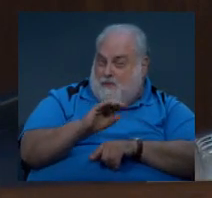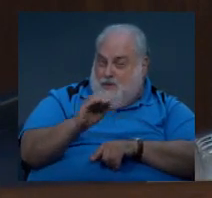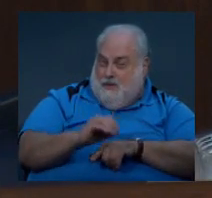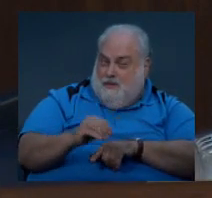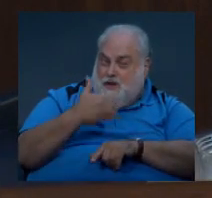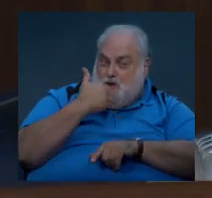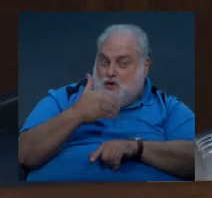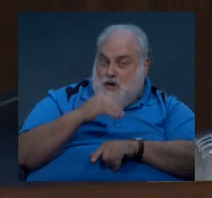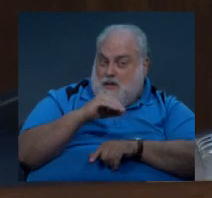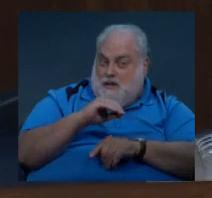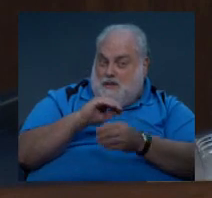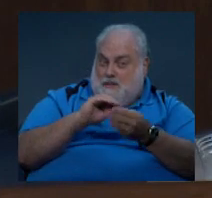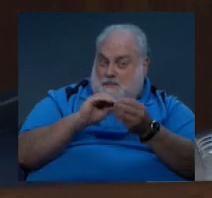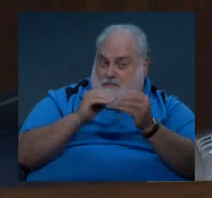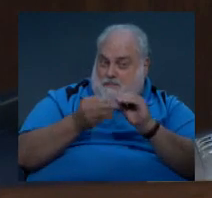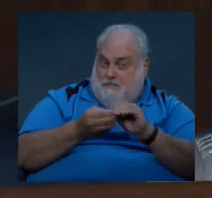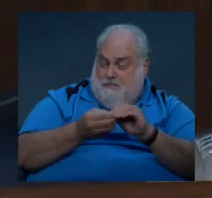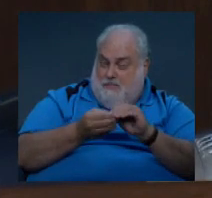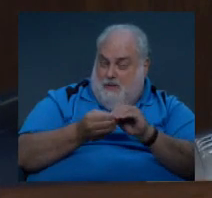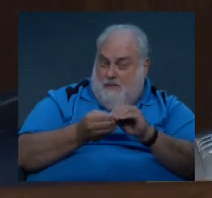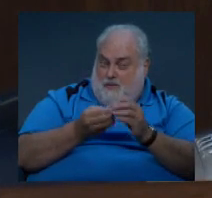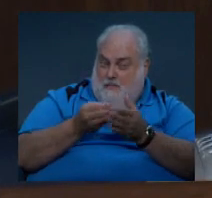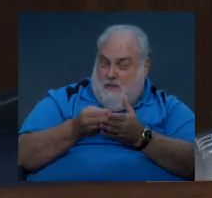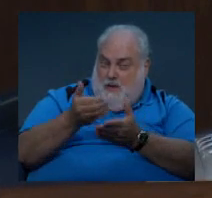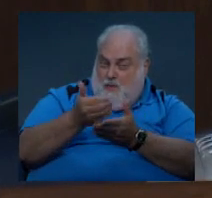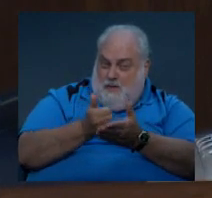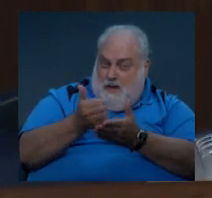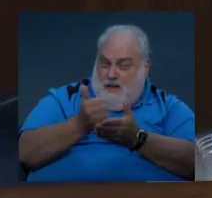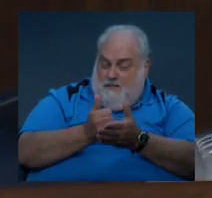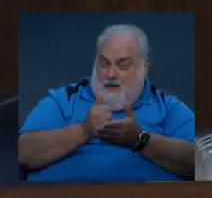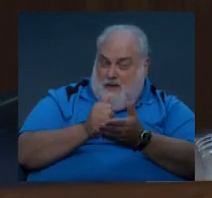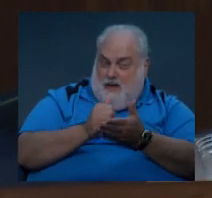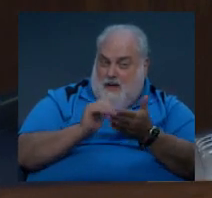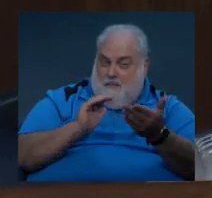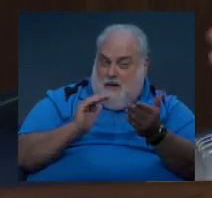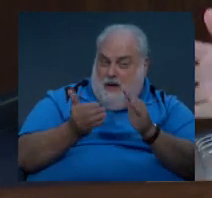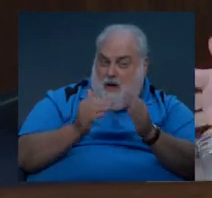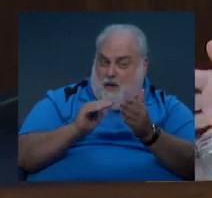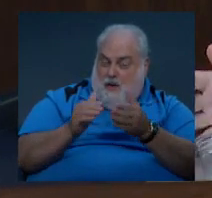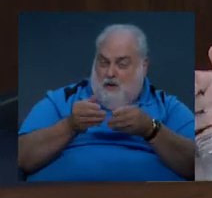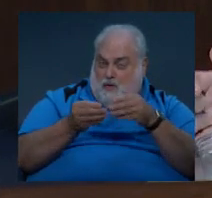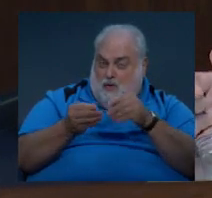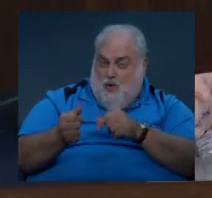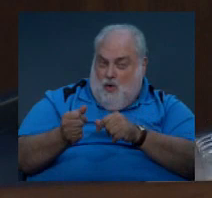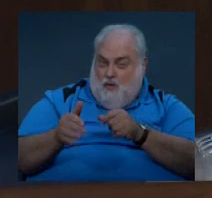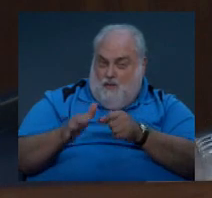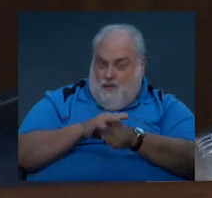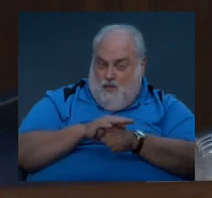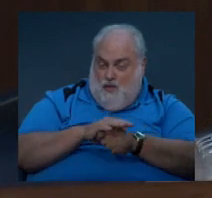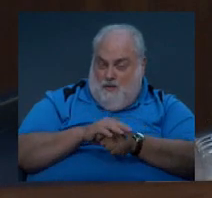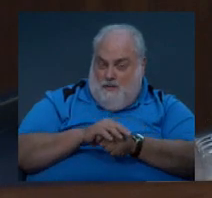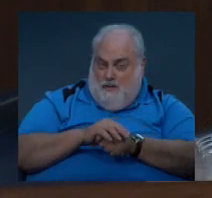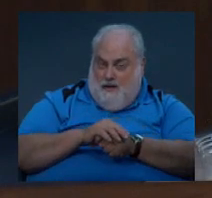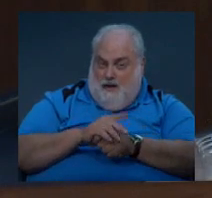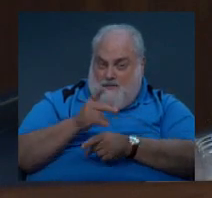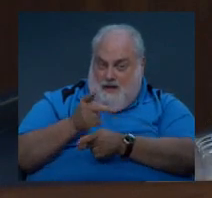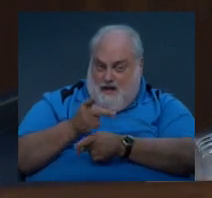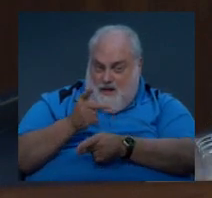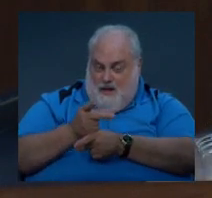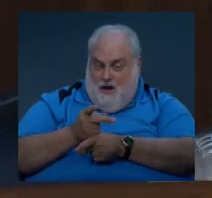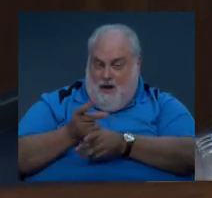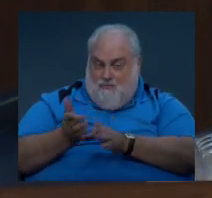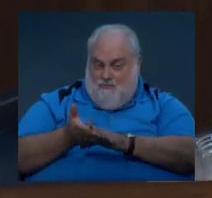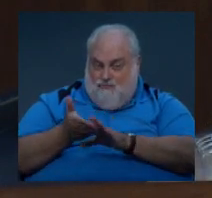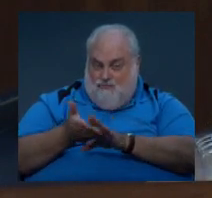good number to look at for revenue that came in versus the total cost of parks. Because, I mean, the total cost,